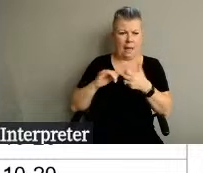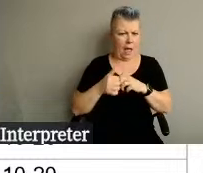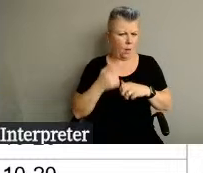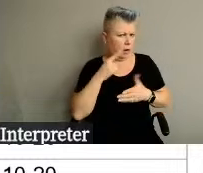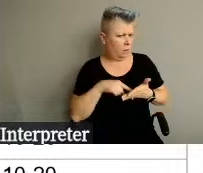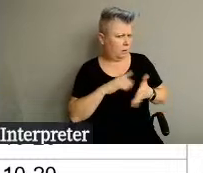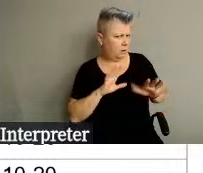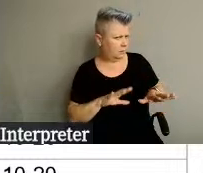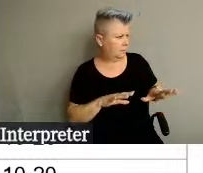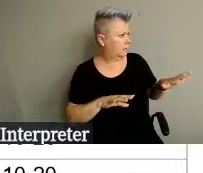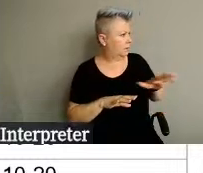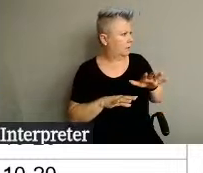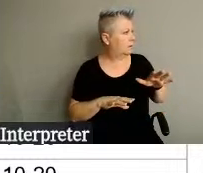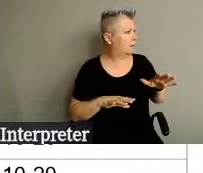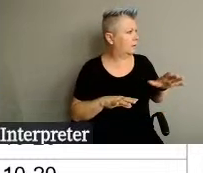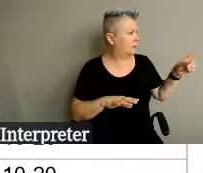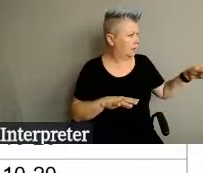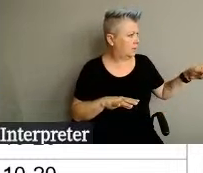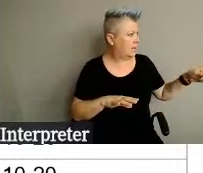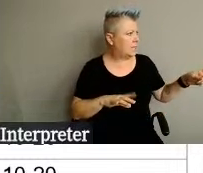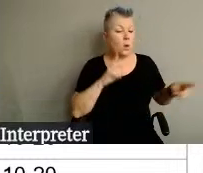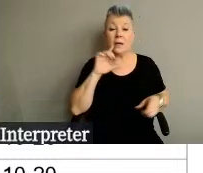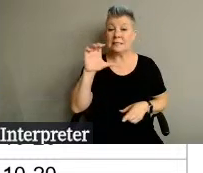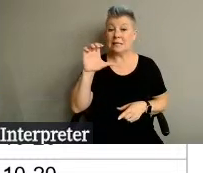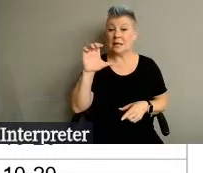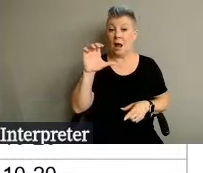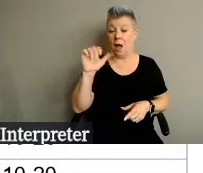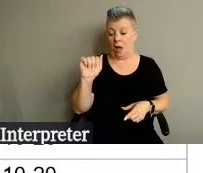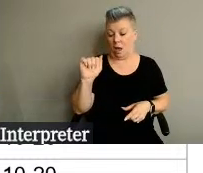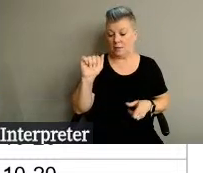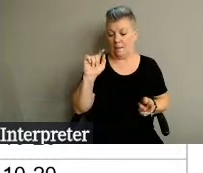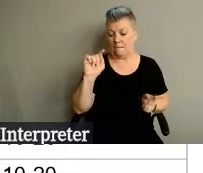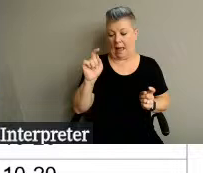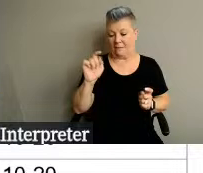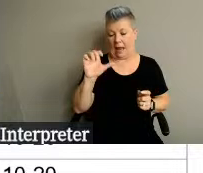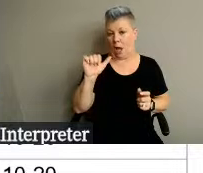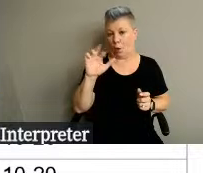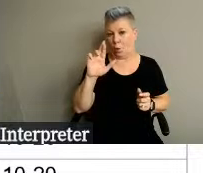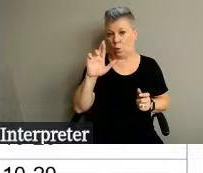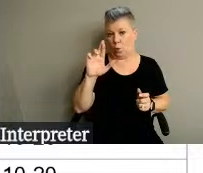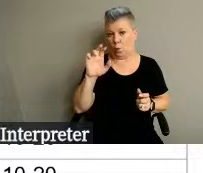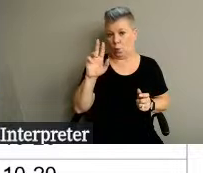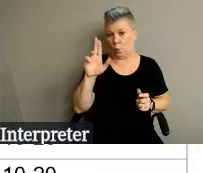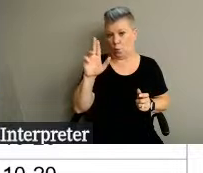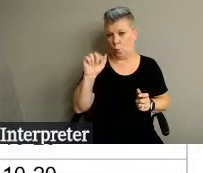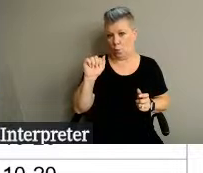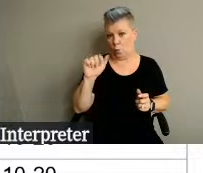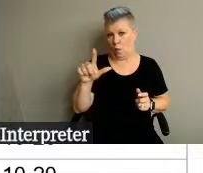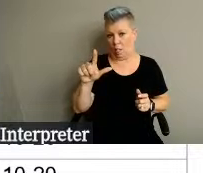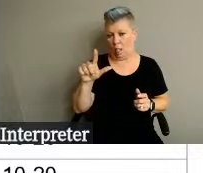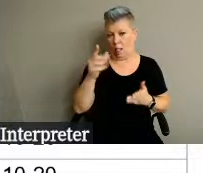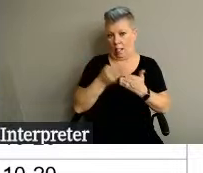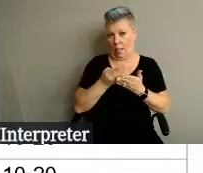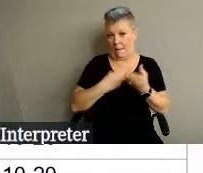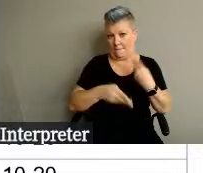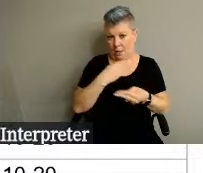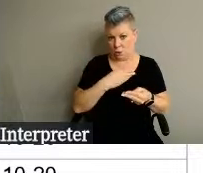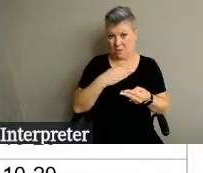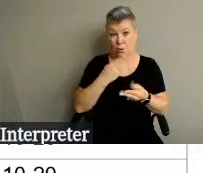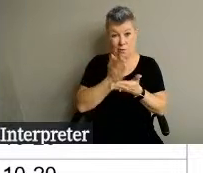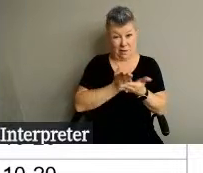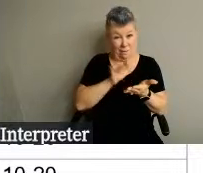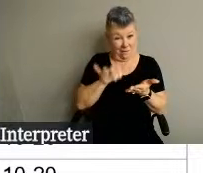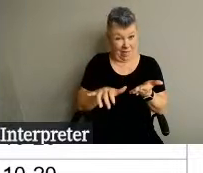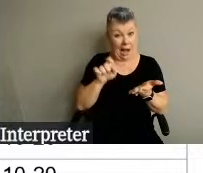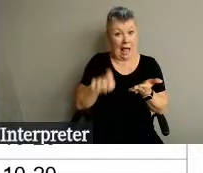I'll learn. It's an accrual-based budget, modified accrual budget, so we'll have to take some of that into consideration. I mean, if it's